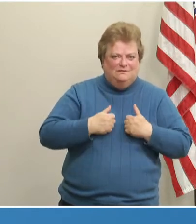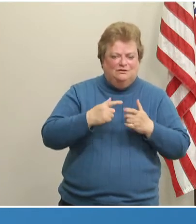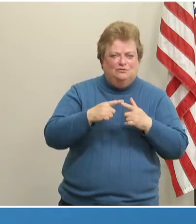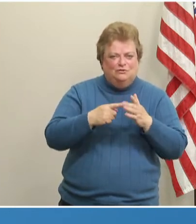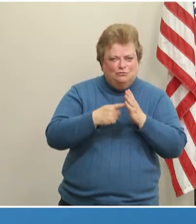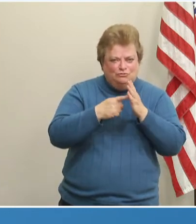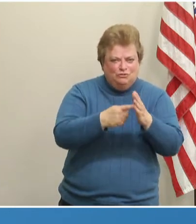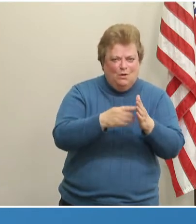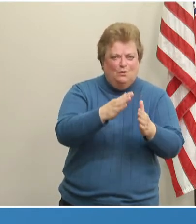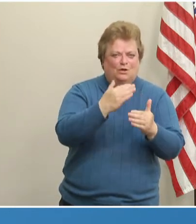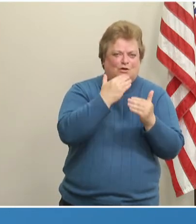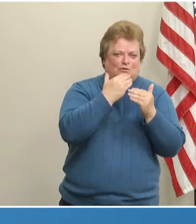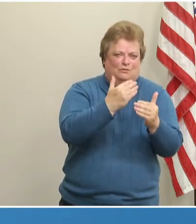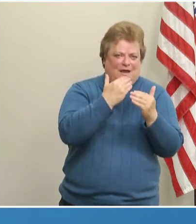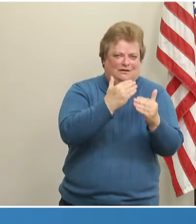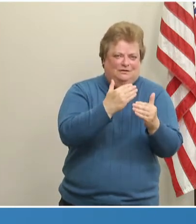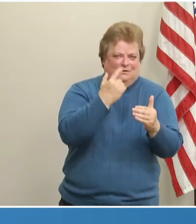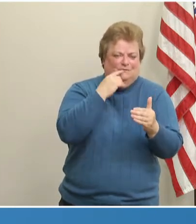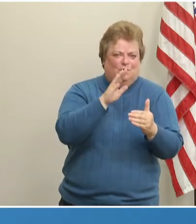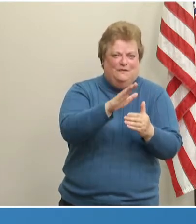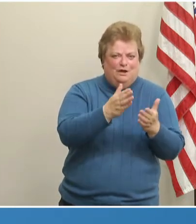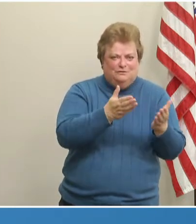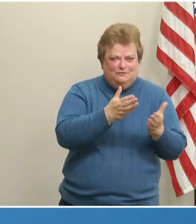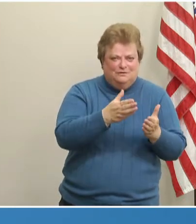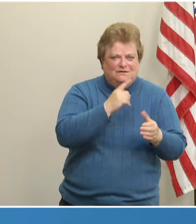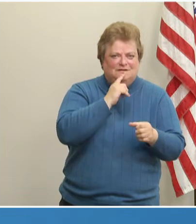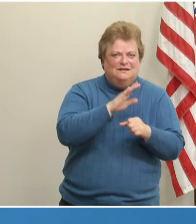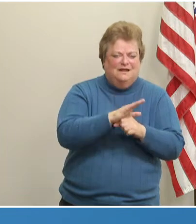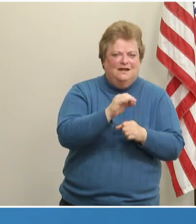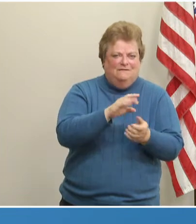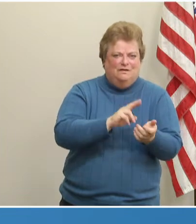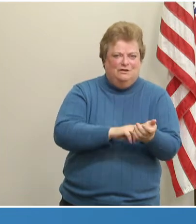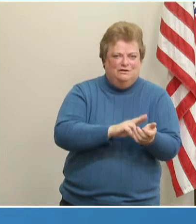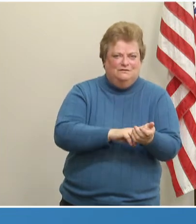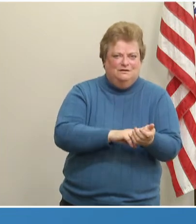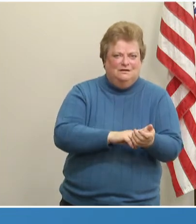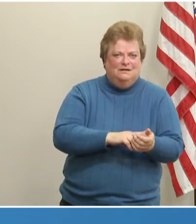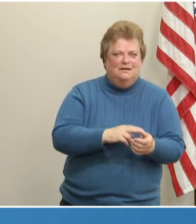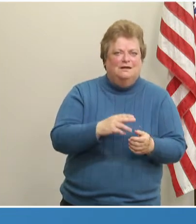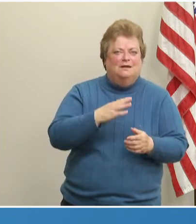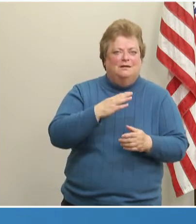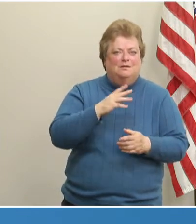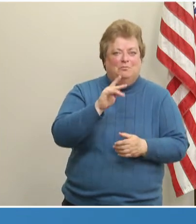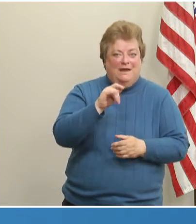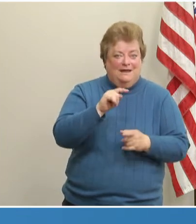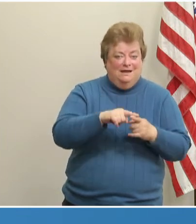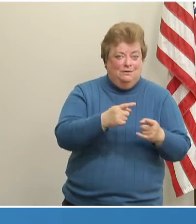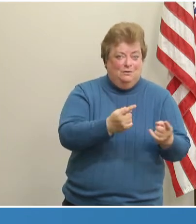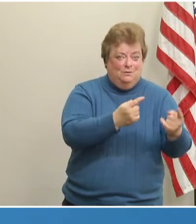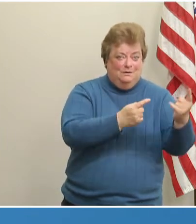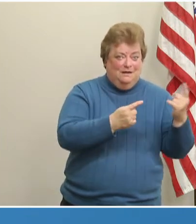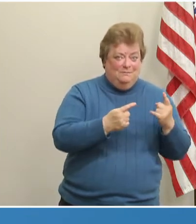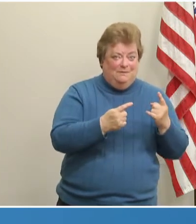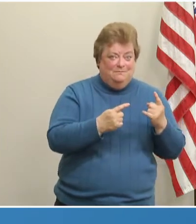your gratitude for the service and dedication of nursing professionals. Pat, can you come on up so I can give this to you?